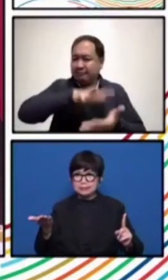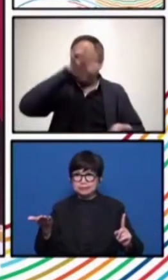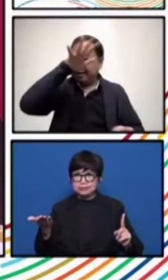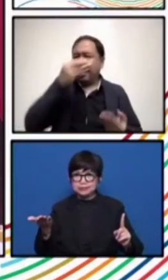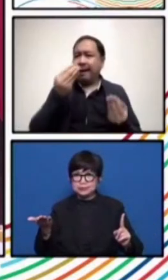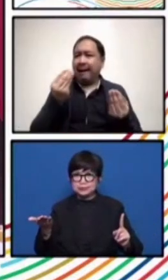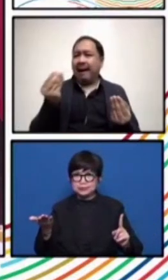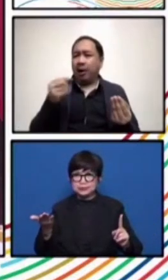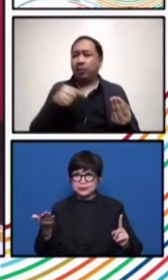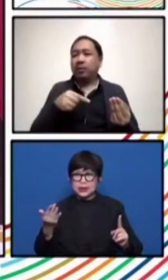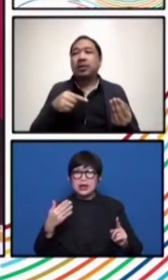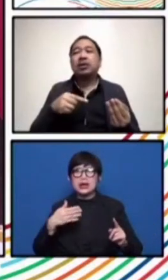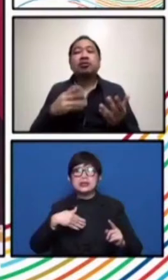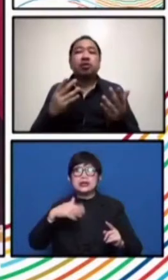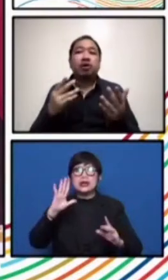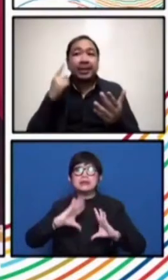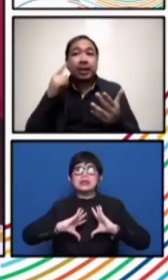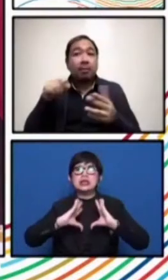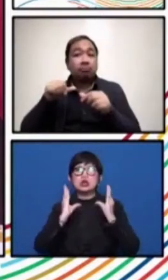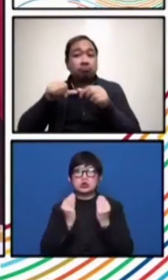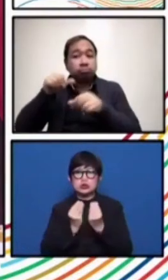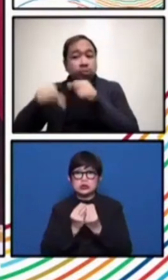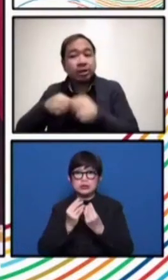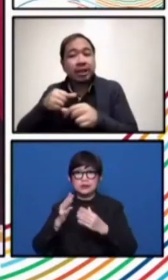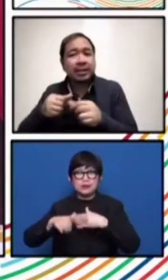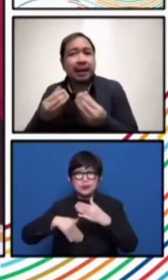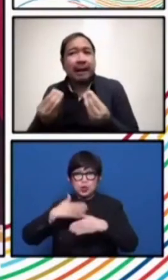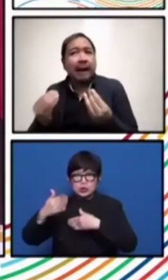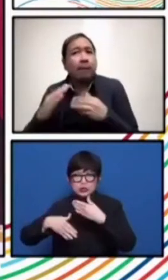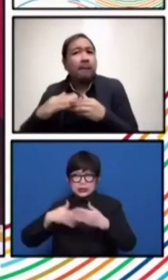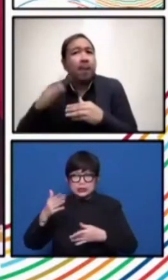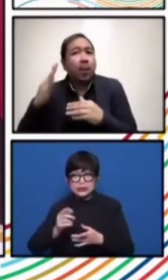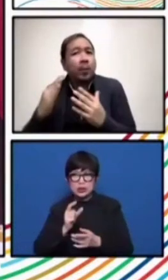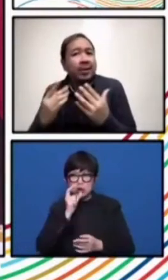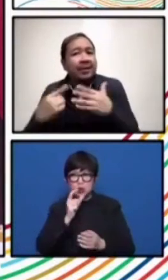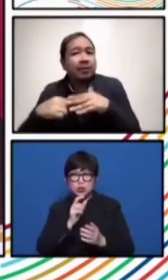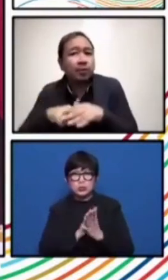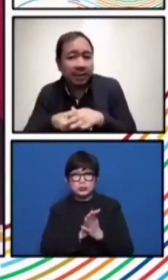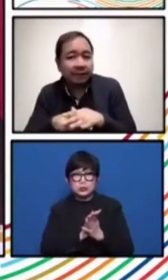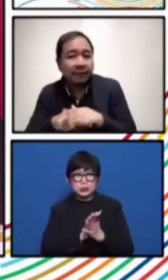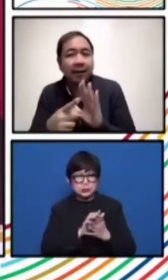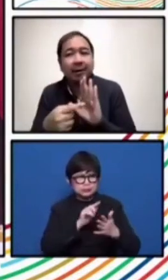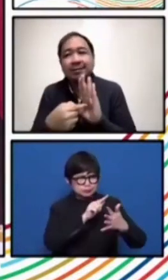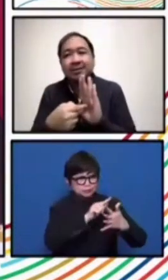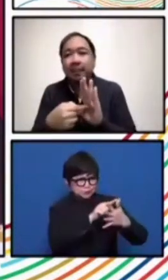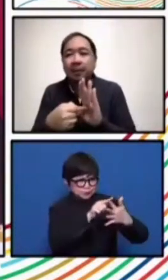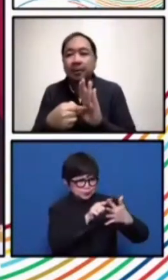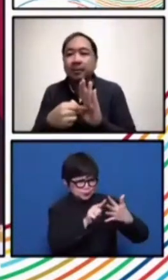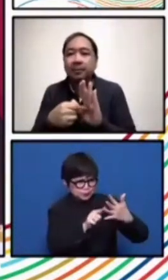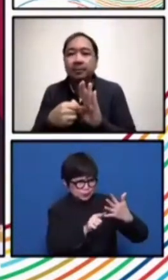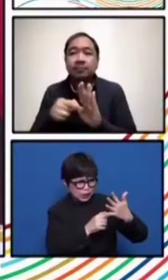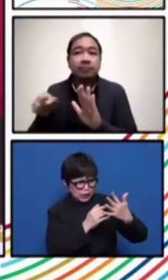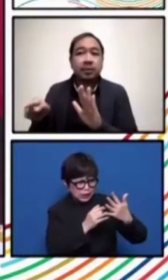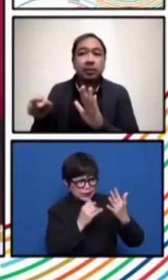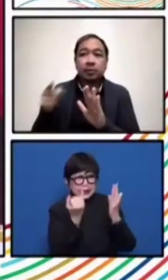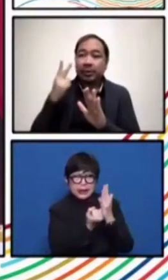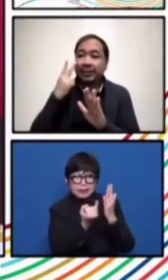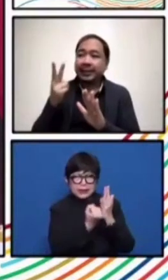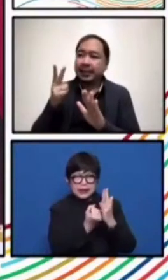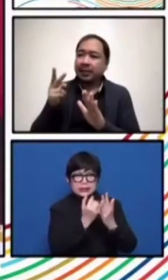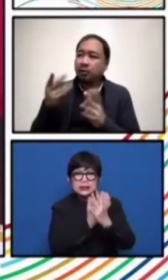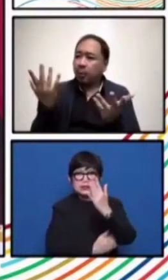processes especially on the identification of people with uh with disabilities